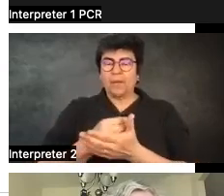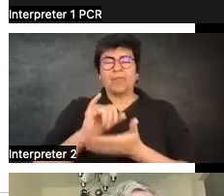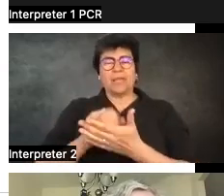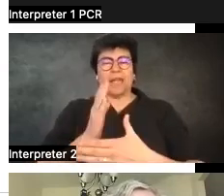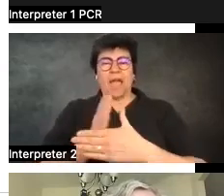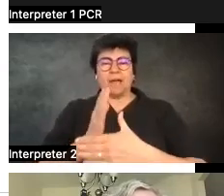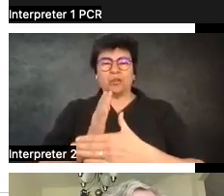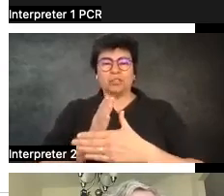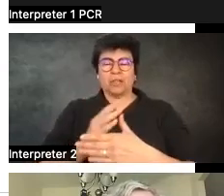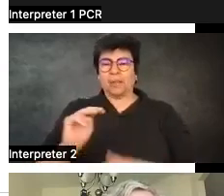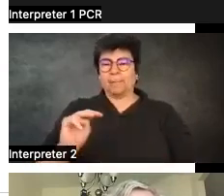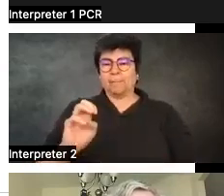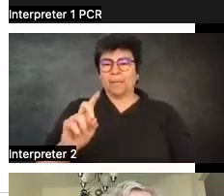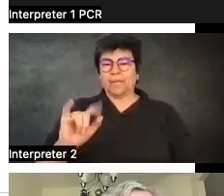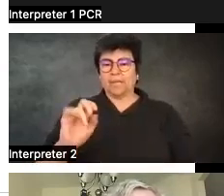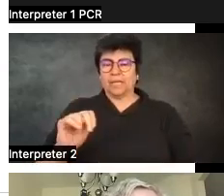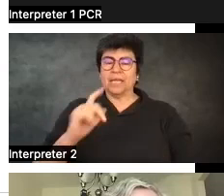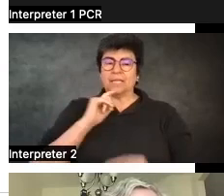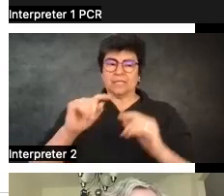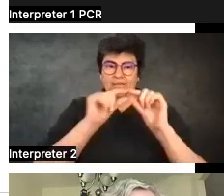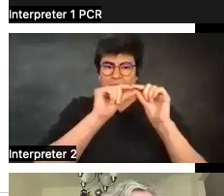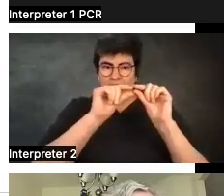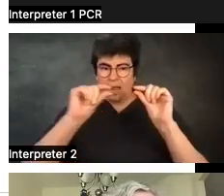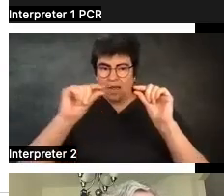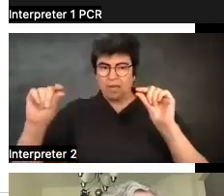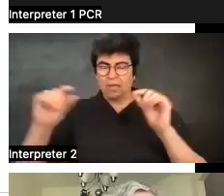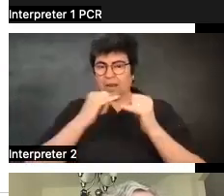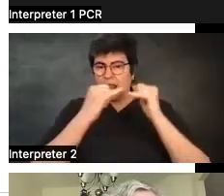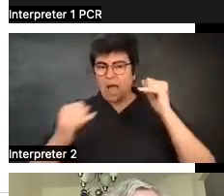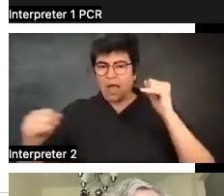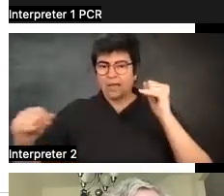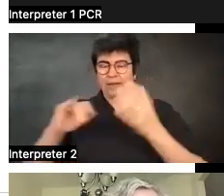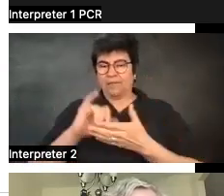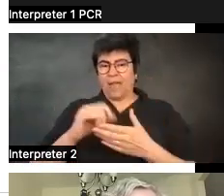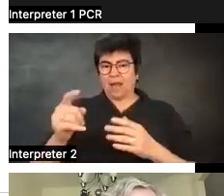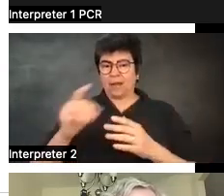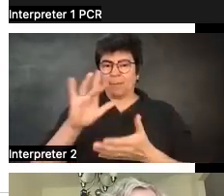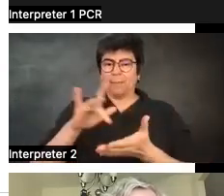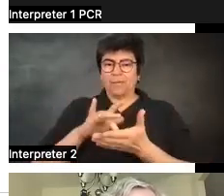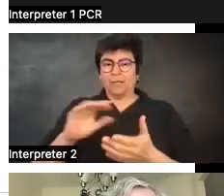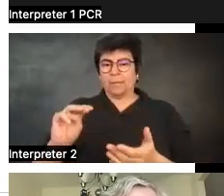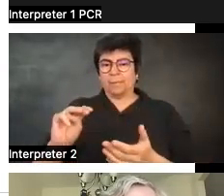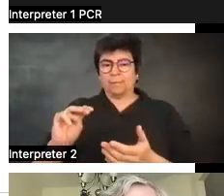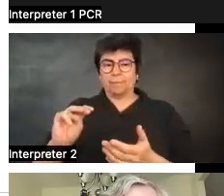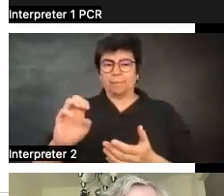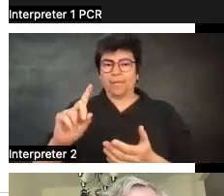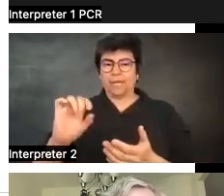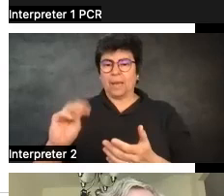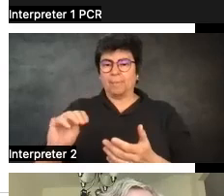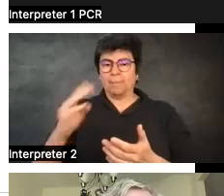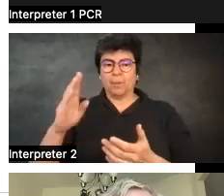there, the median is the solid line in the middle of that little sort of medium blue thing at the